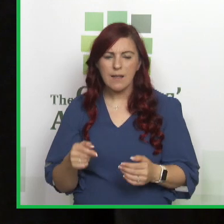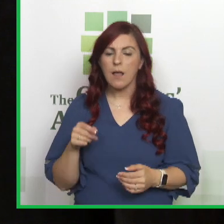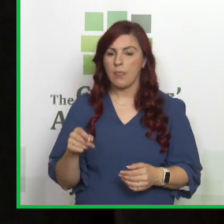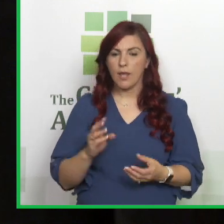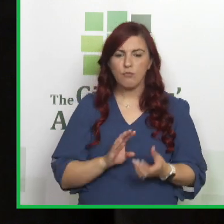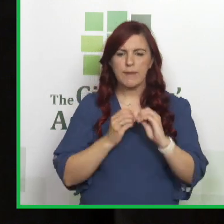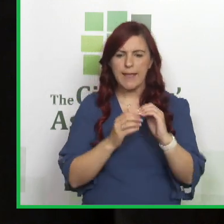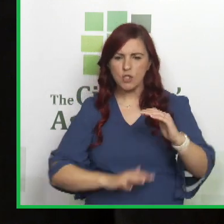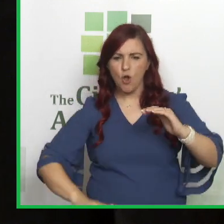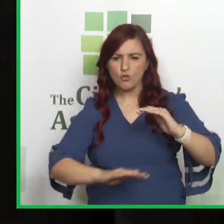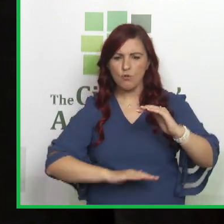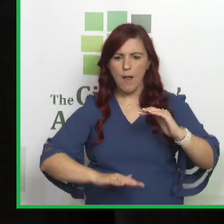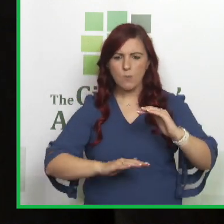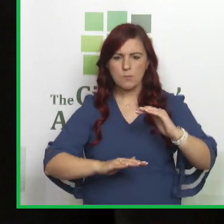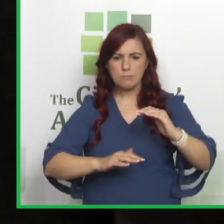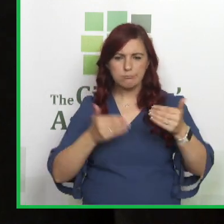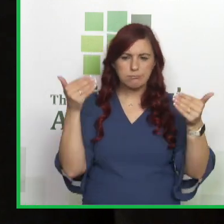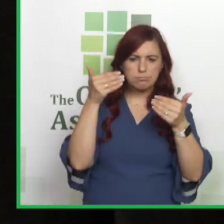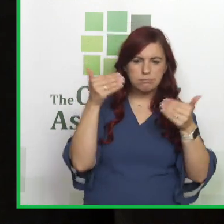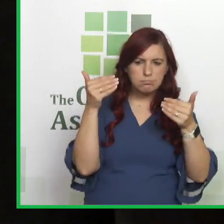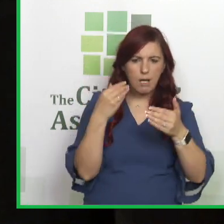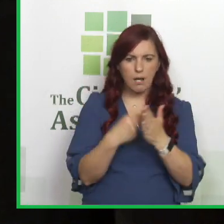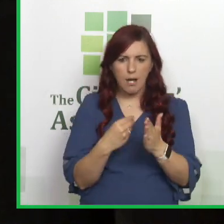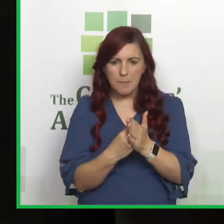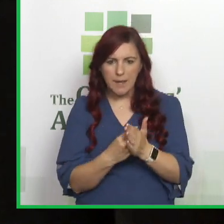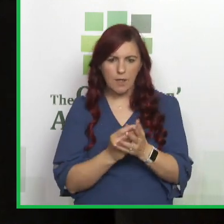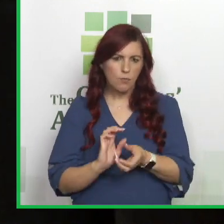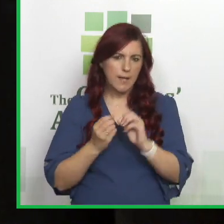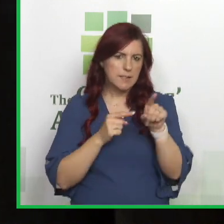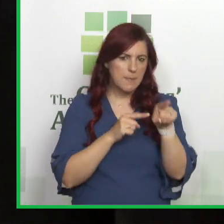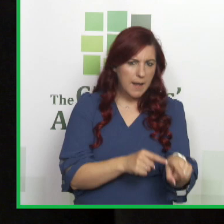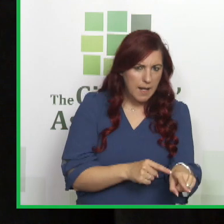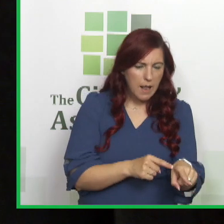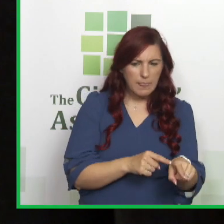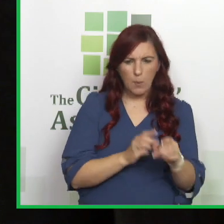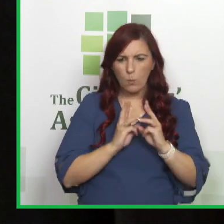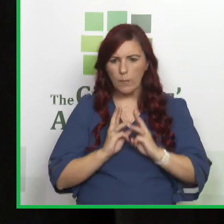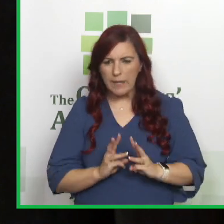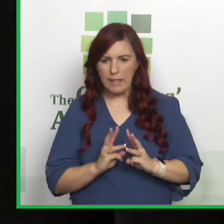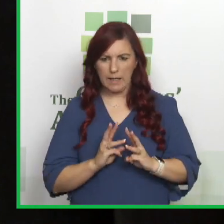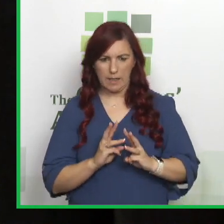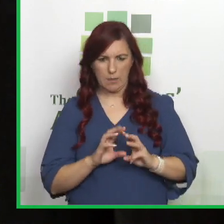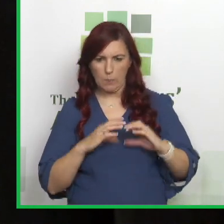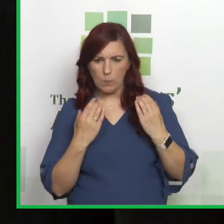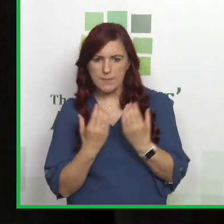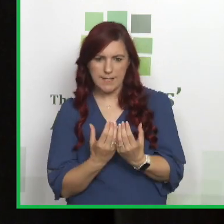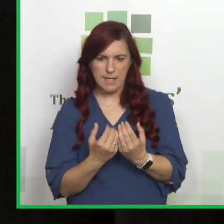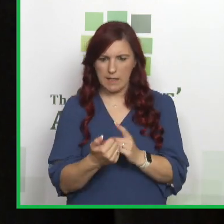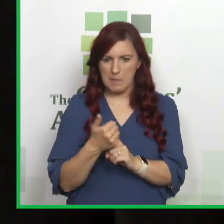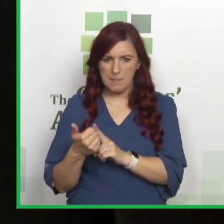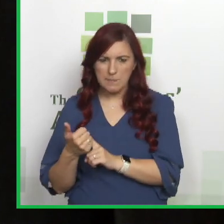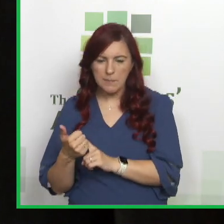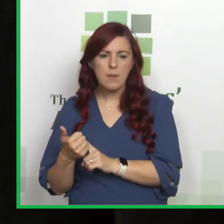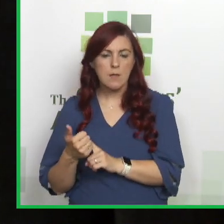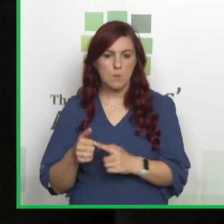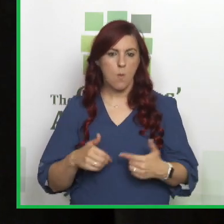economies and they cause economic dependency. They undermine local communities and perpetuate the presence of criminal structures. We now